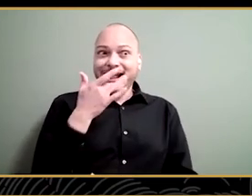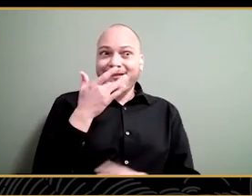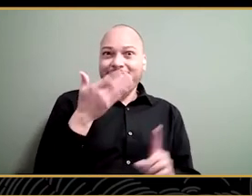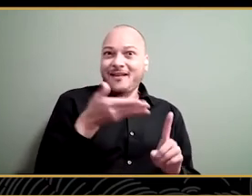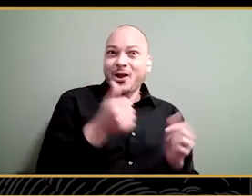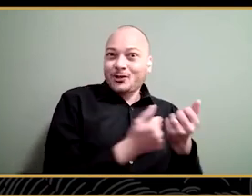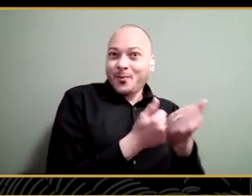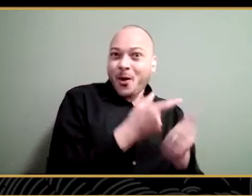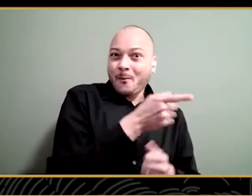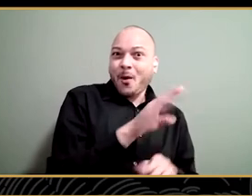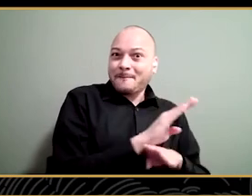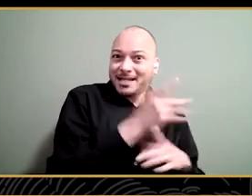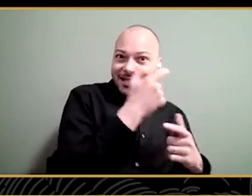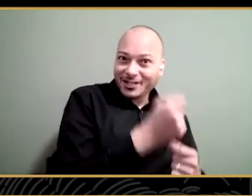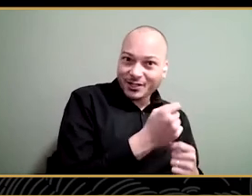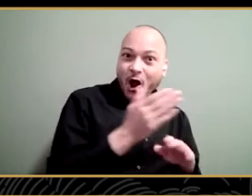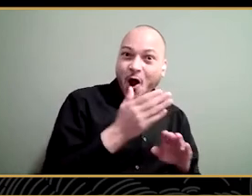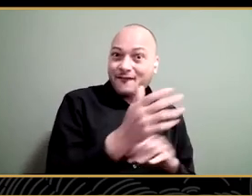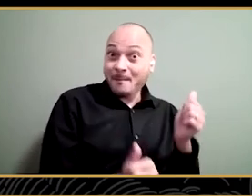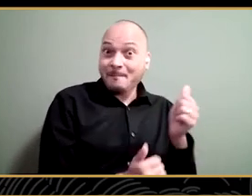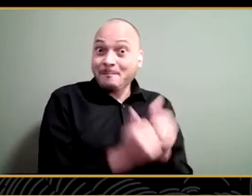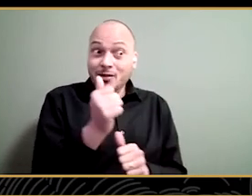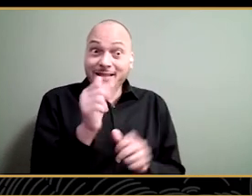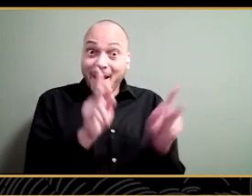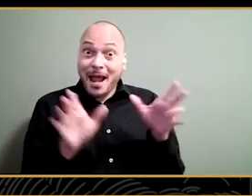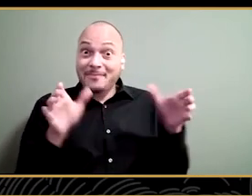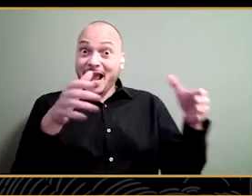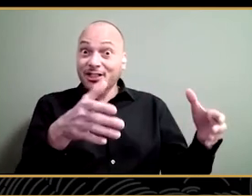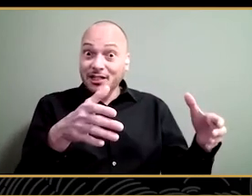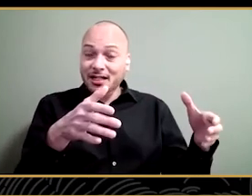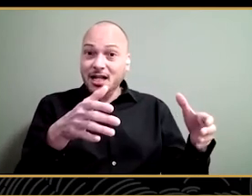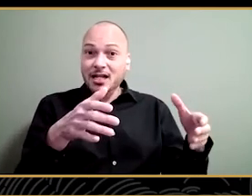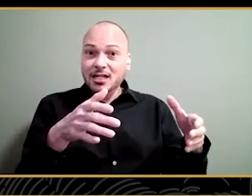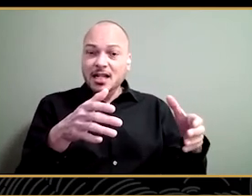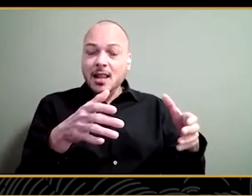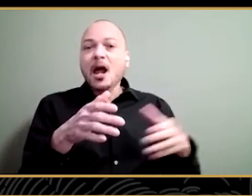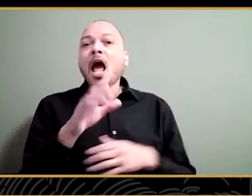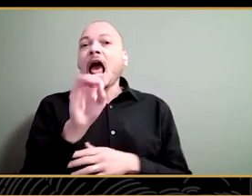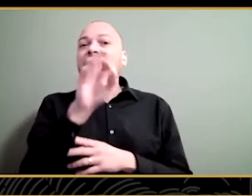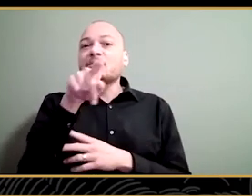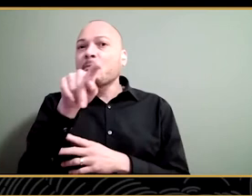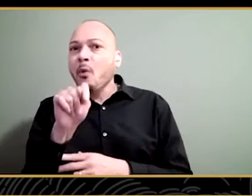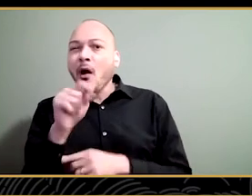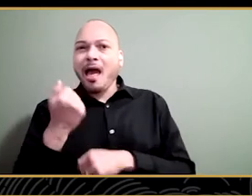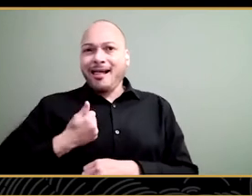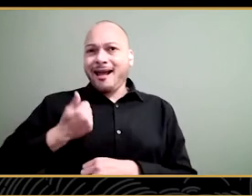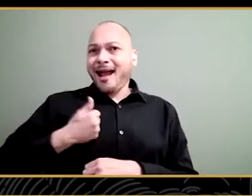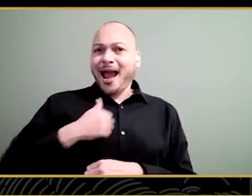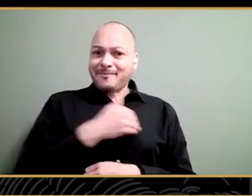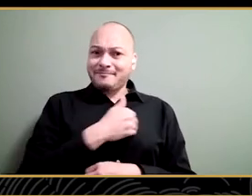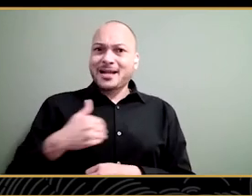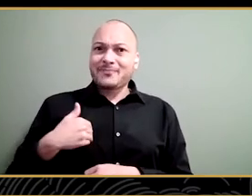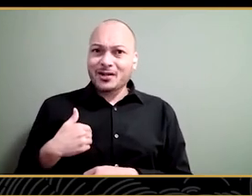favor business interests over the majority of the population That export gang members and failed anti